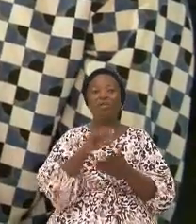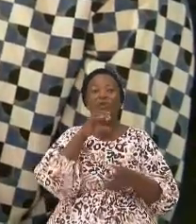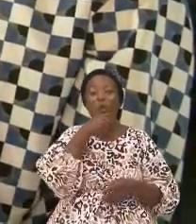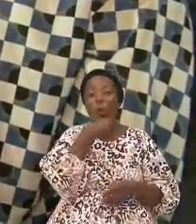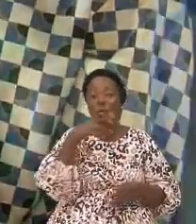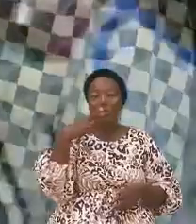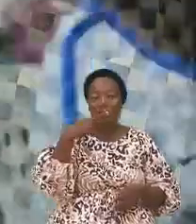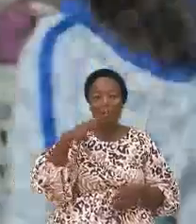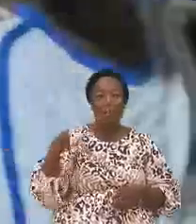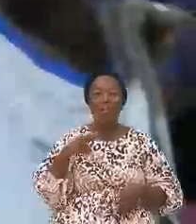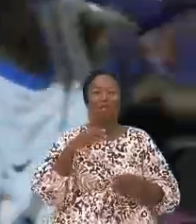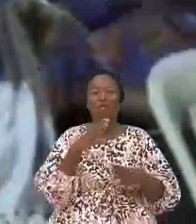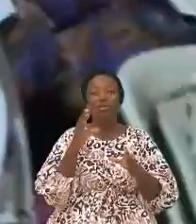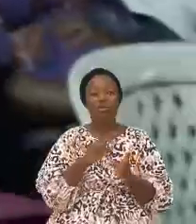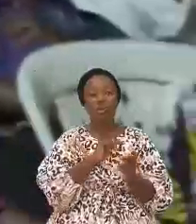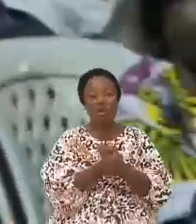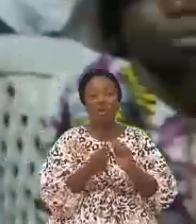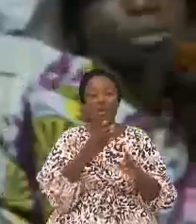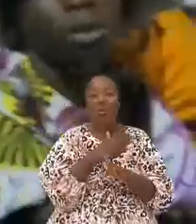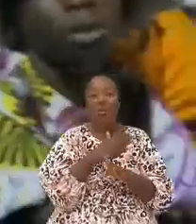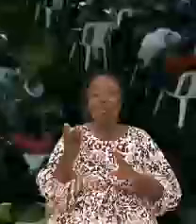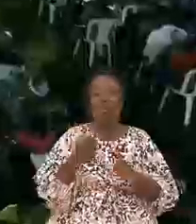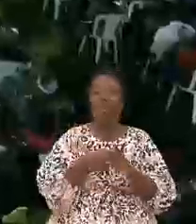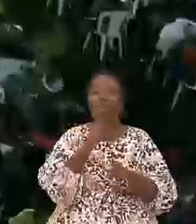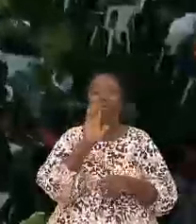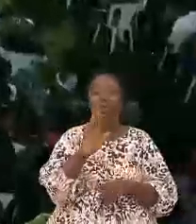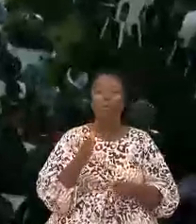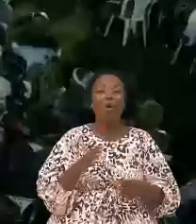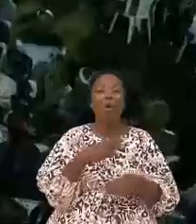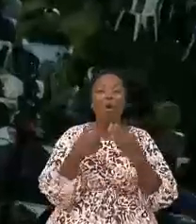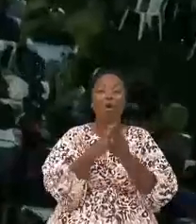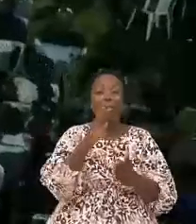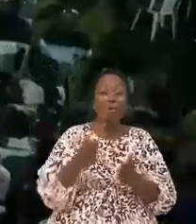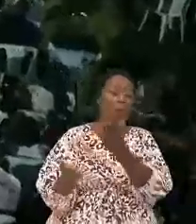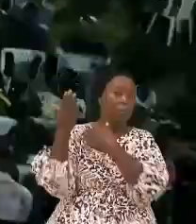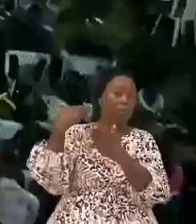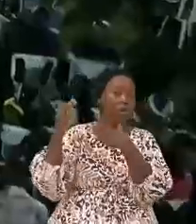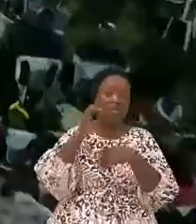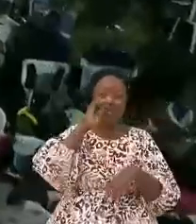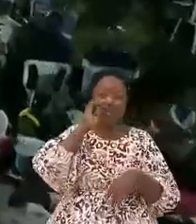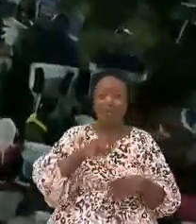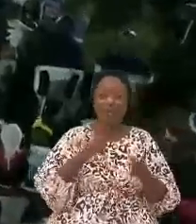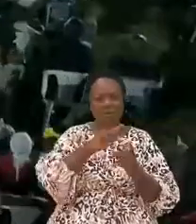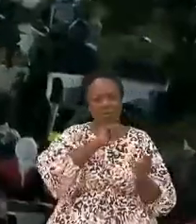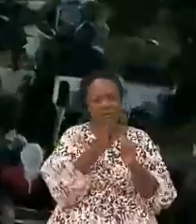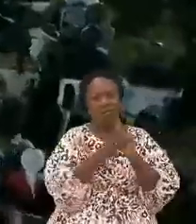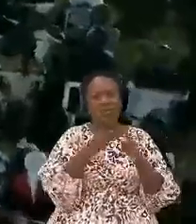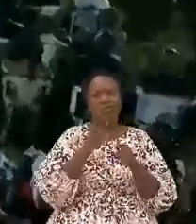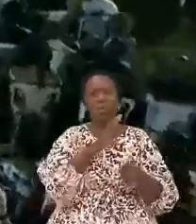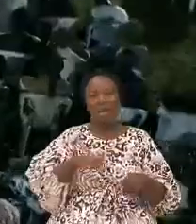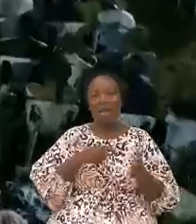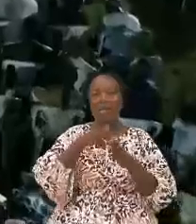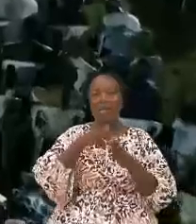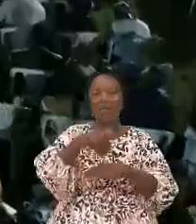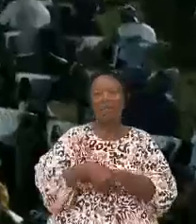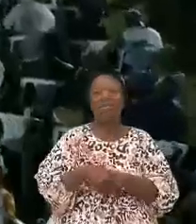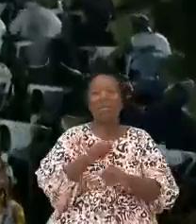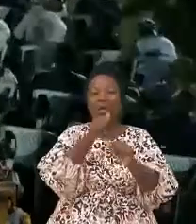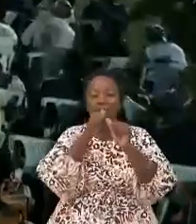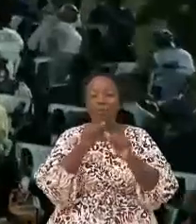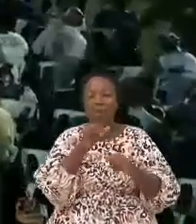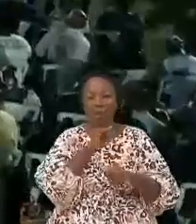Satan, turn away from the old serpent, turn away from all your past evil, and